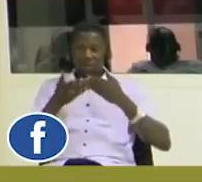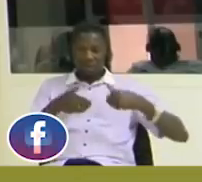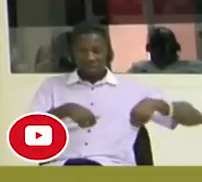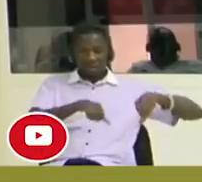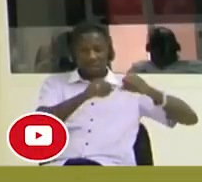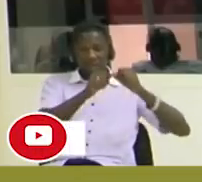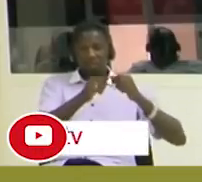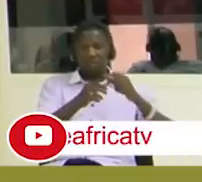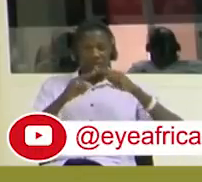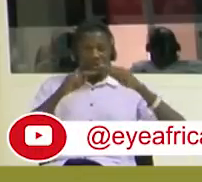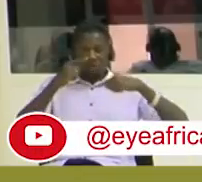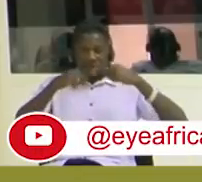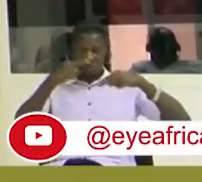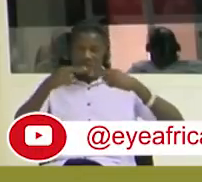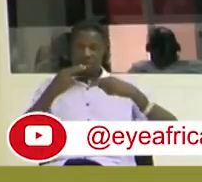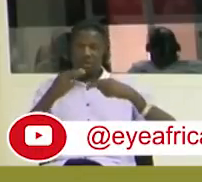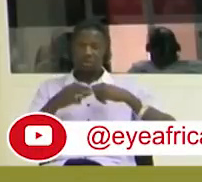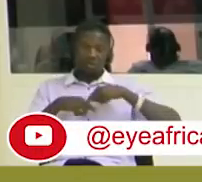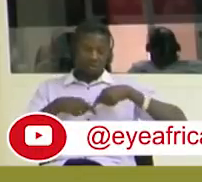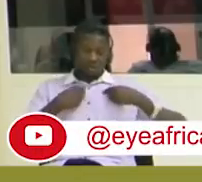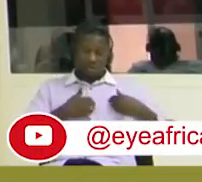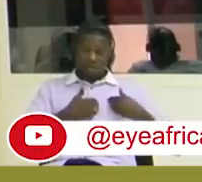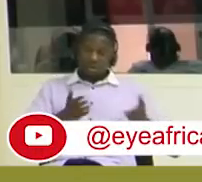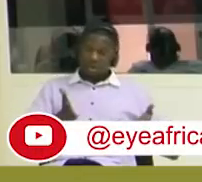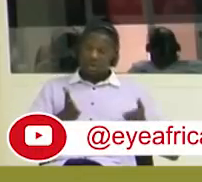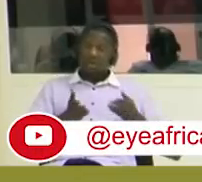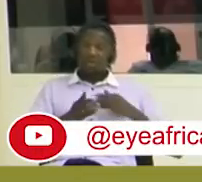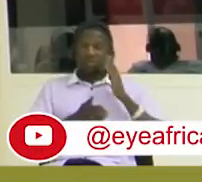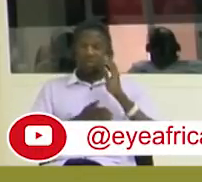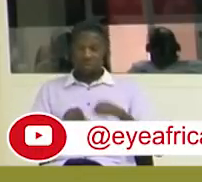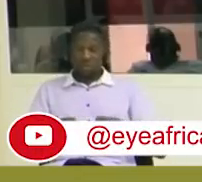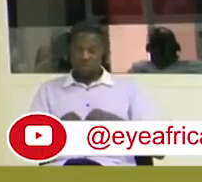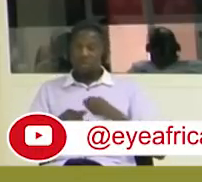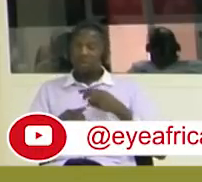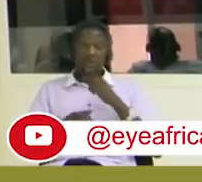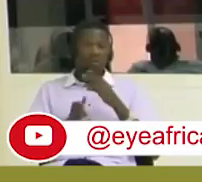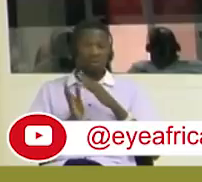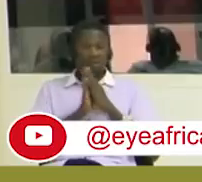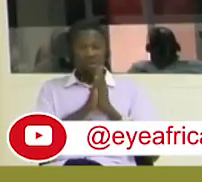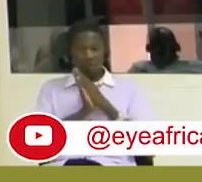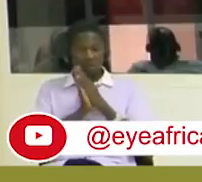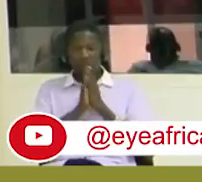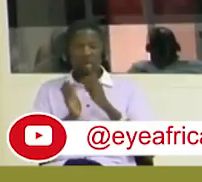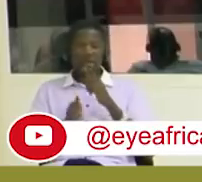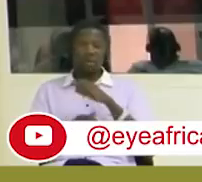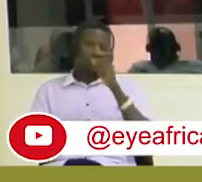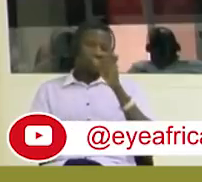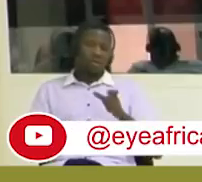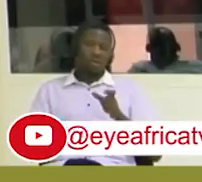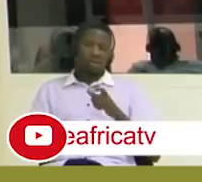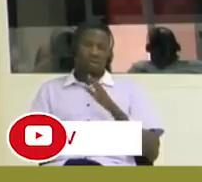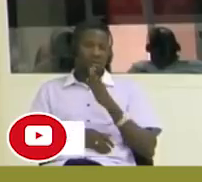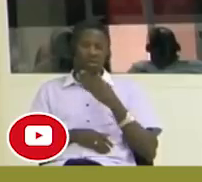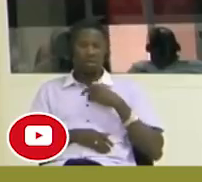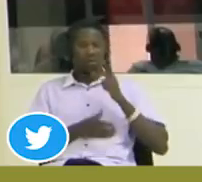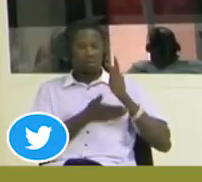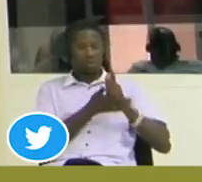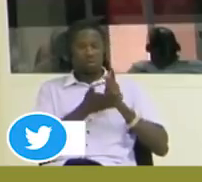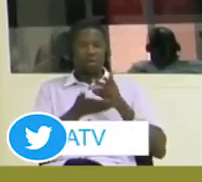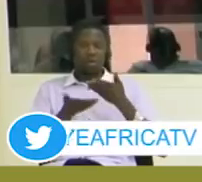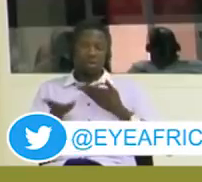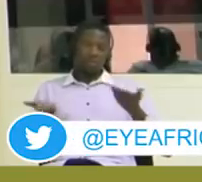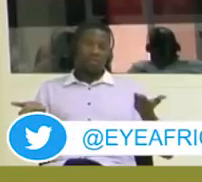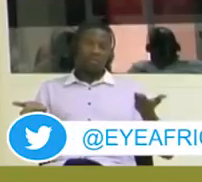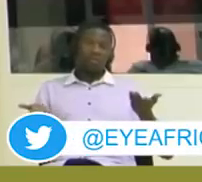story wholeheartedly as possible. And I will not criticize anyone else with their evidence.